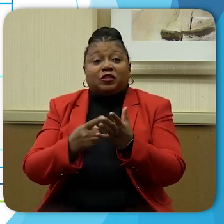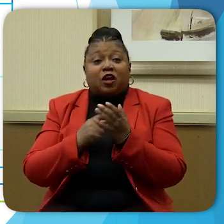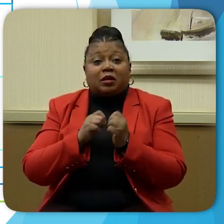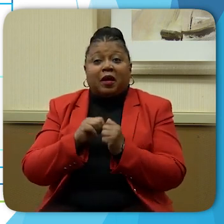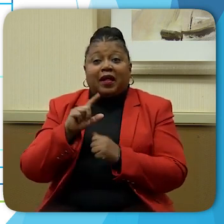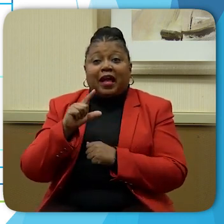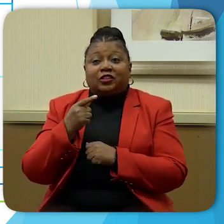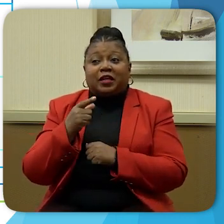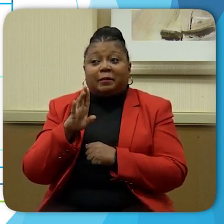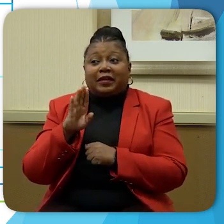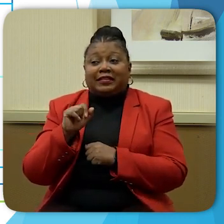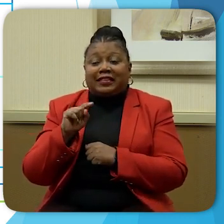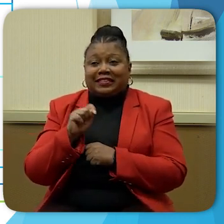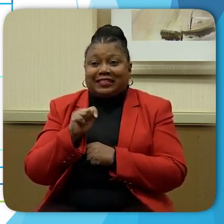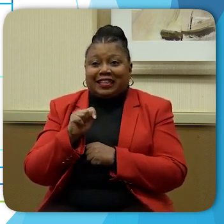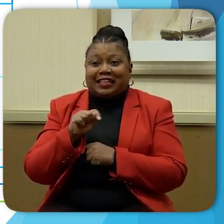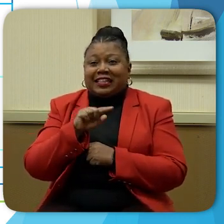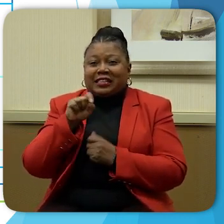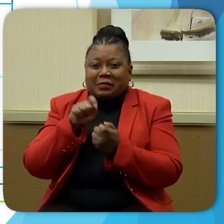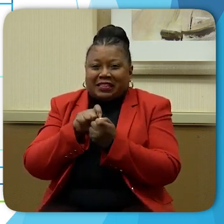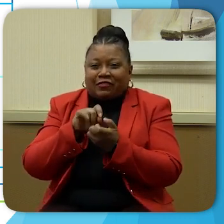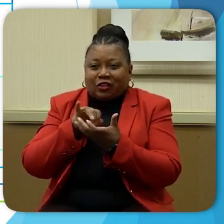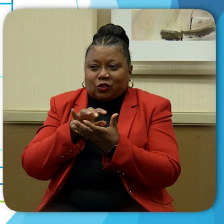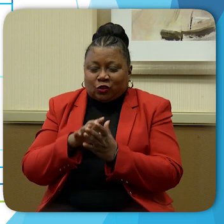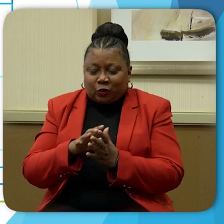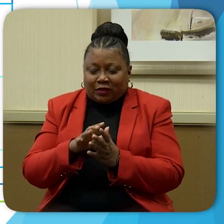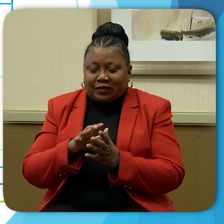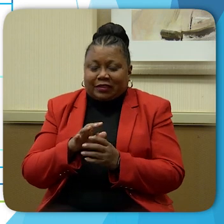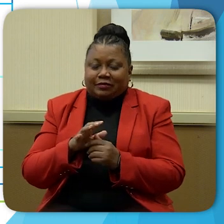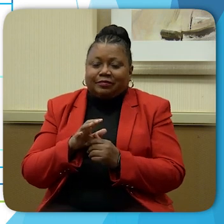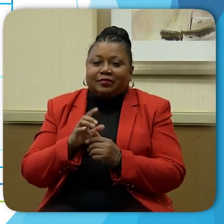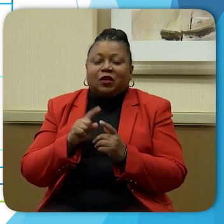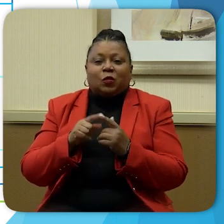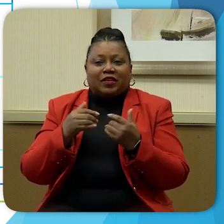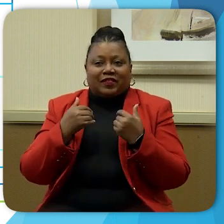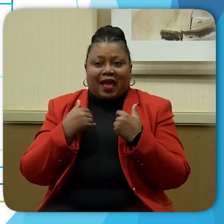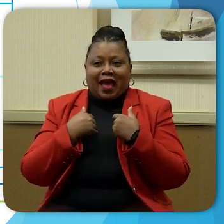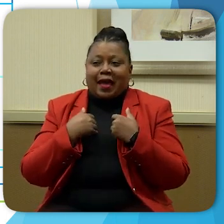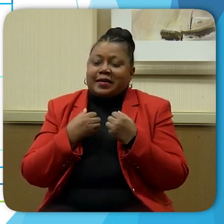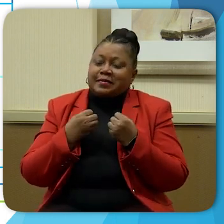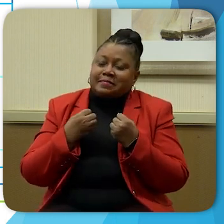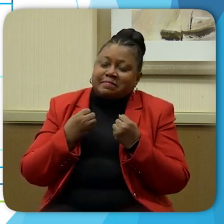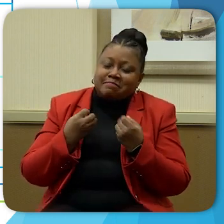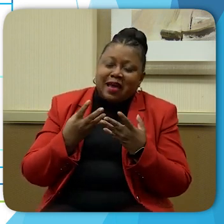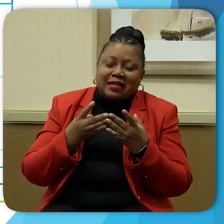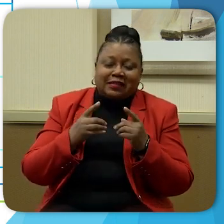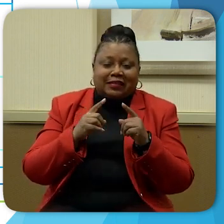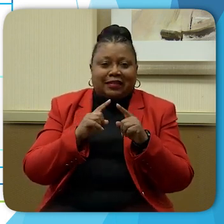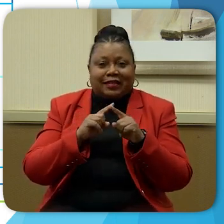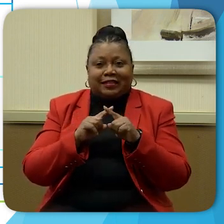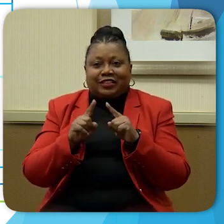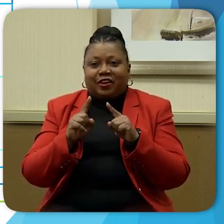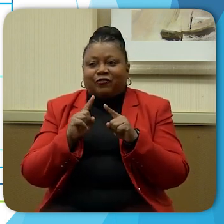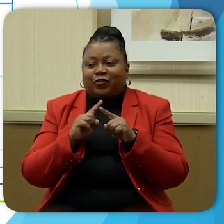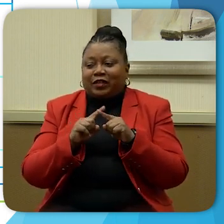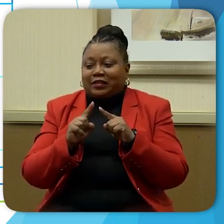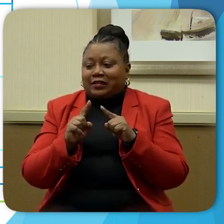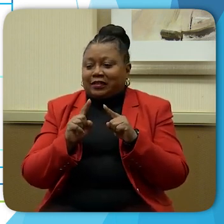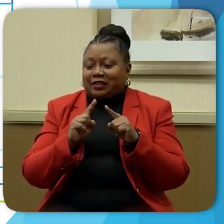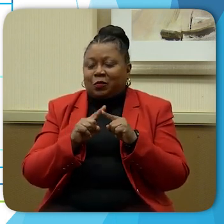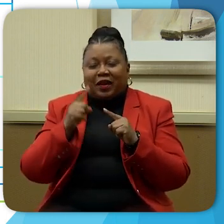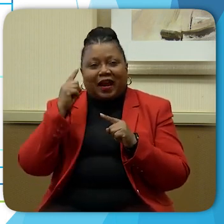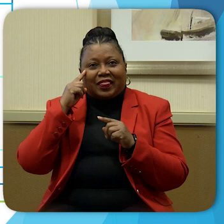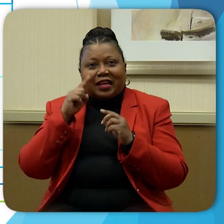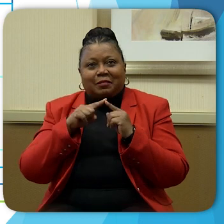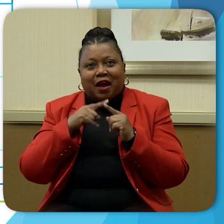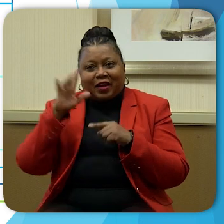about LGBT specific students. And so, you know, we've had many different, when we